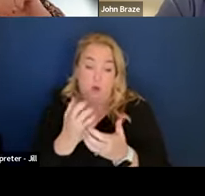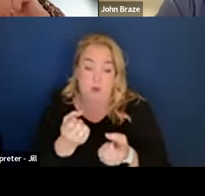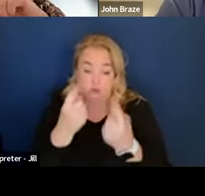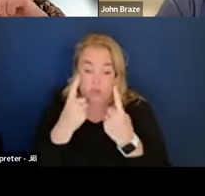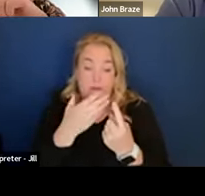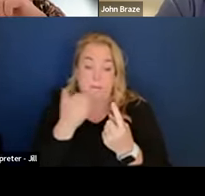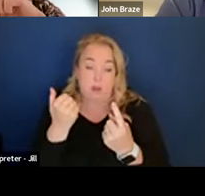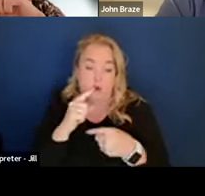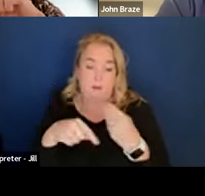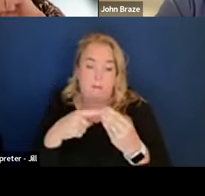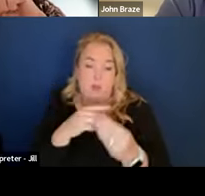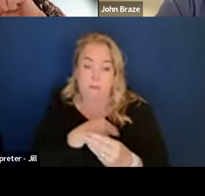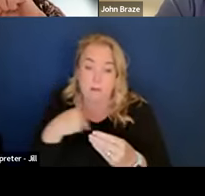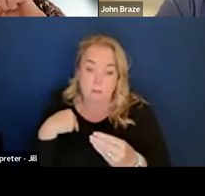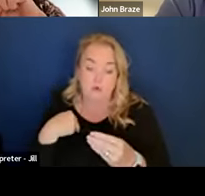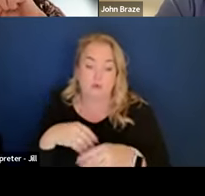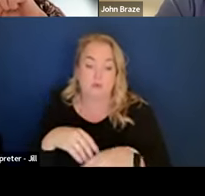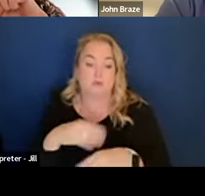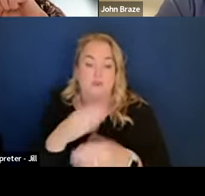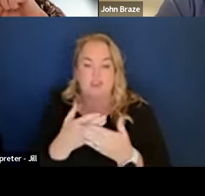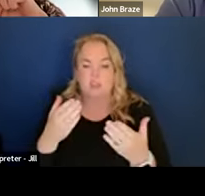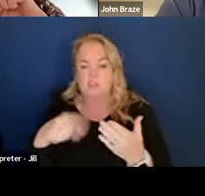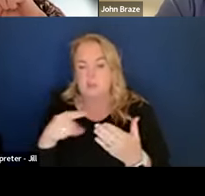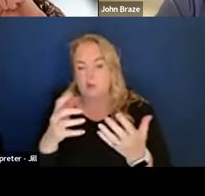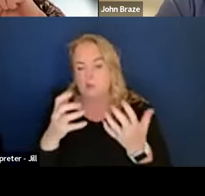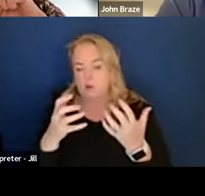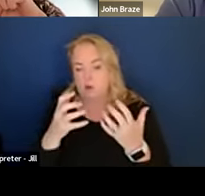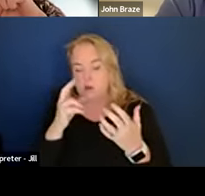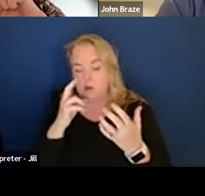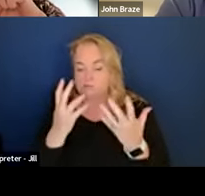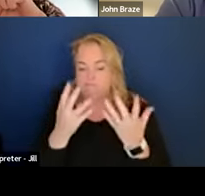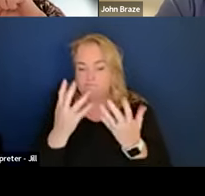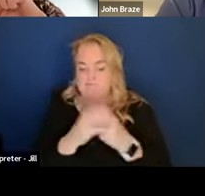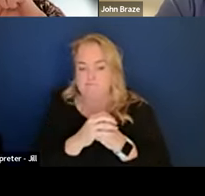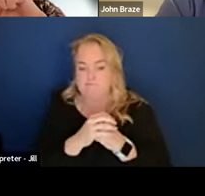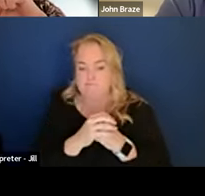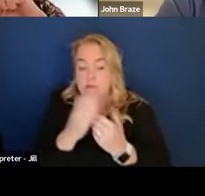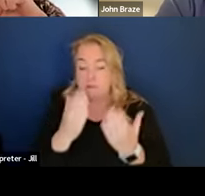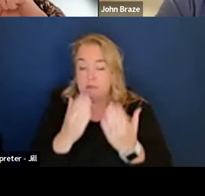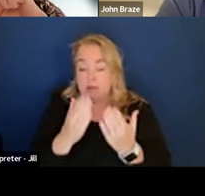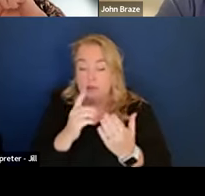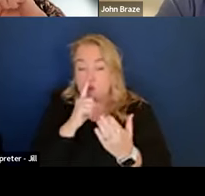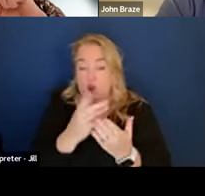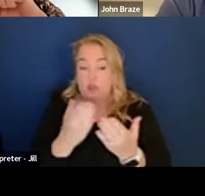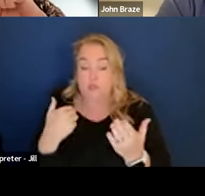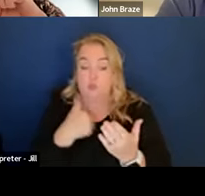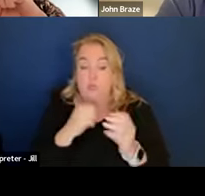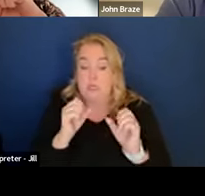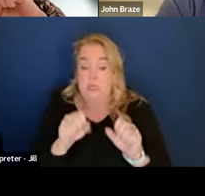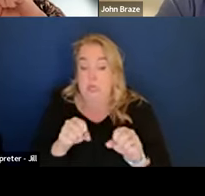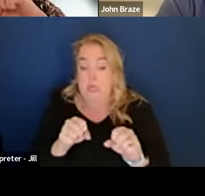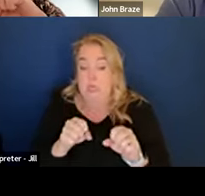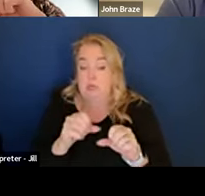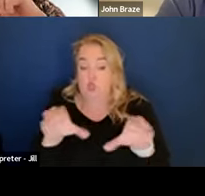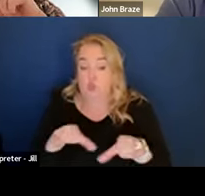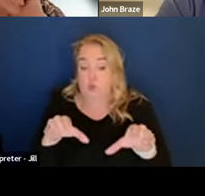about the members and what kind of things they're looking at. And perhaps there's some things that we could conceive within